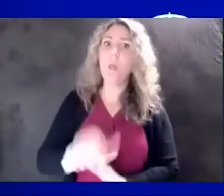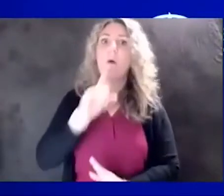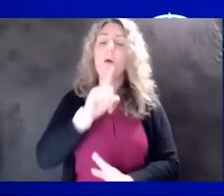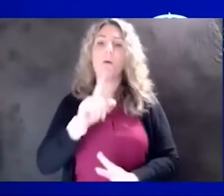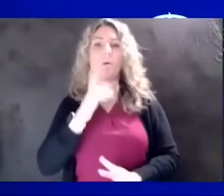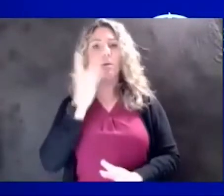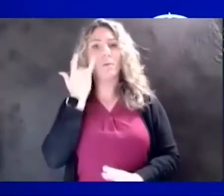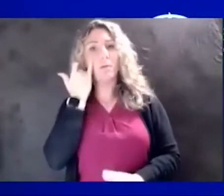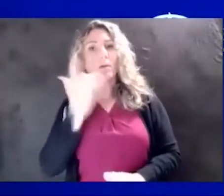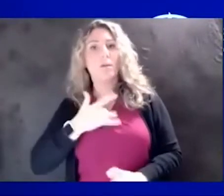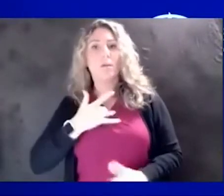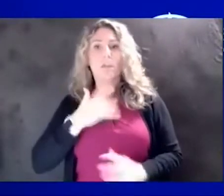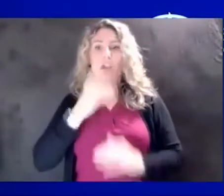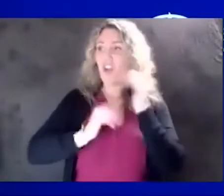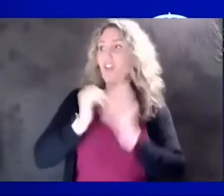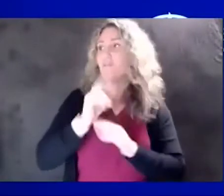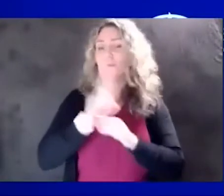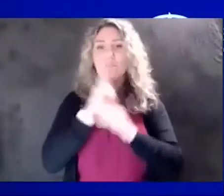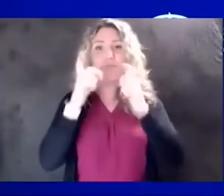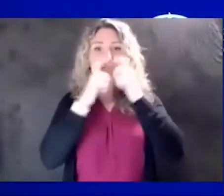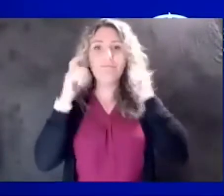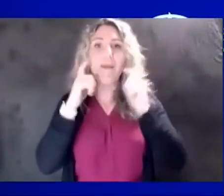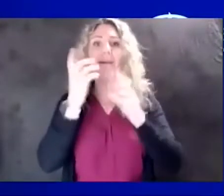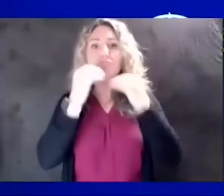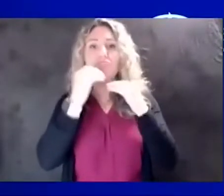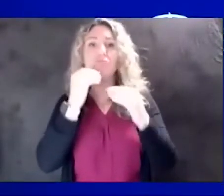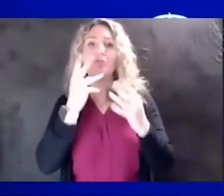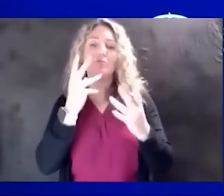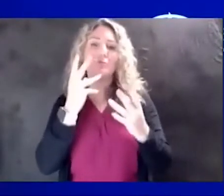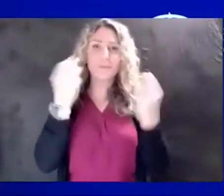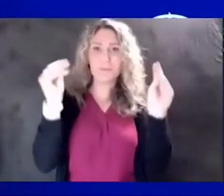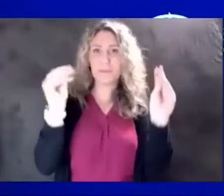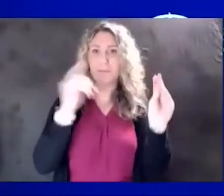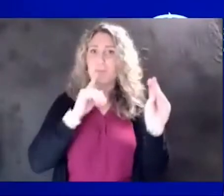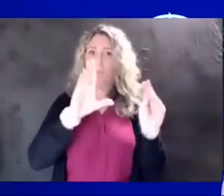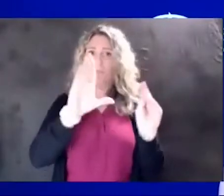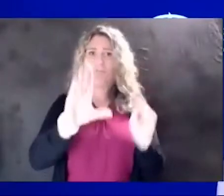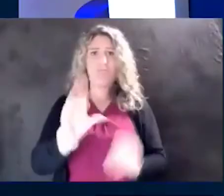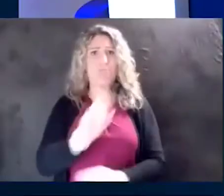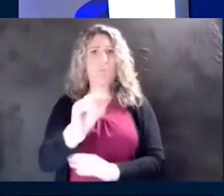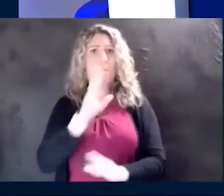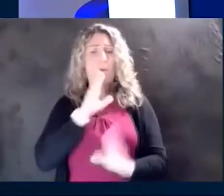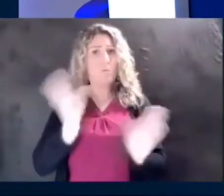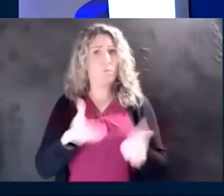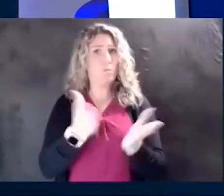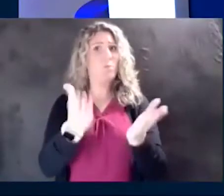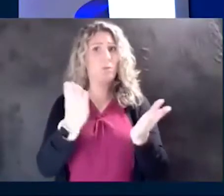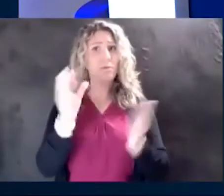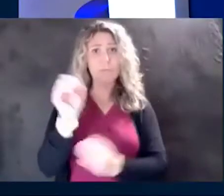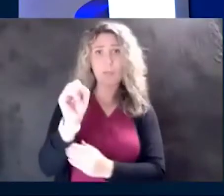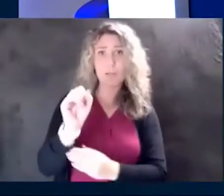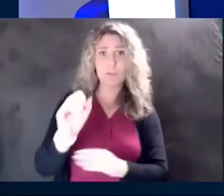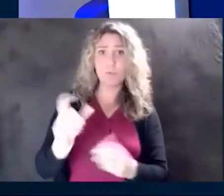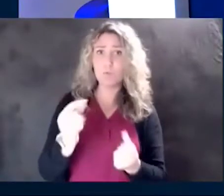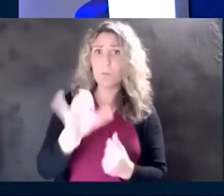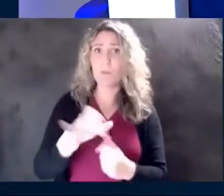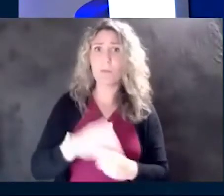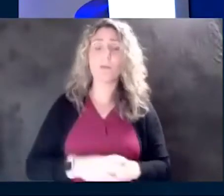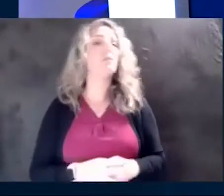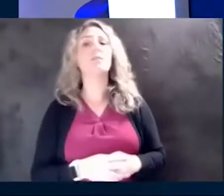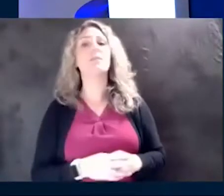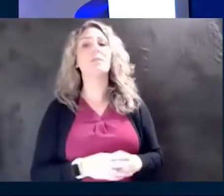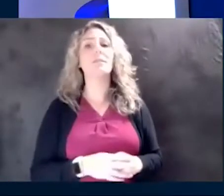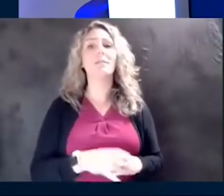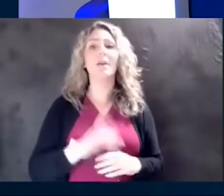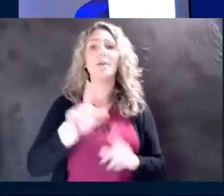comfortable wearing a mask in the grocery store, that's certainly within your purview, and I would encourage you to do it. And as I sign off, and this is the